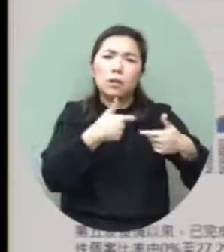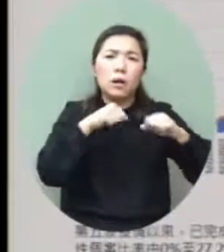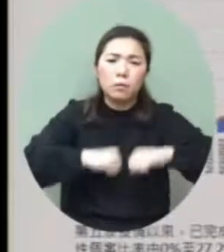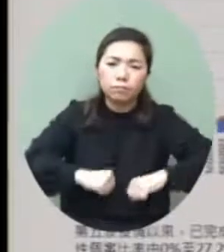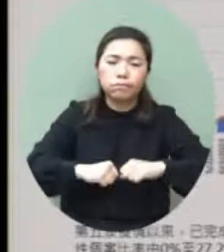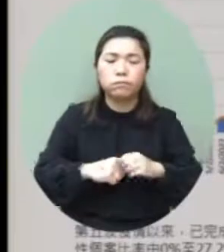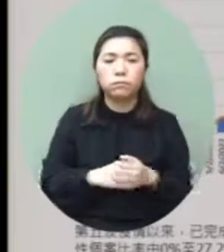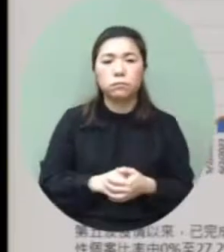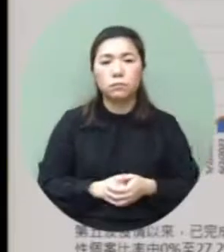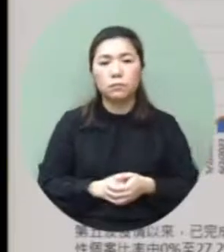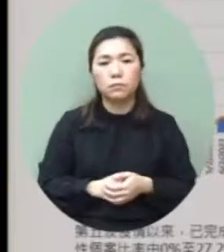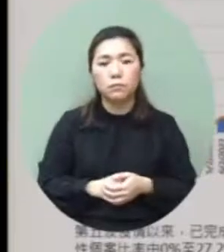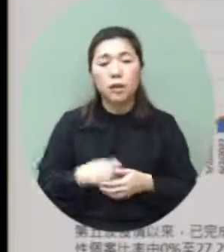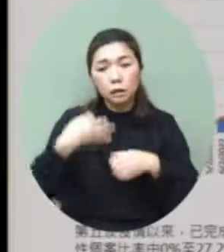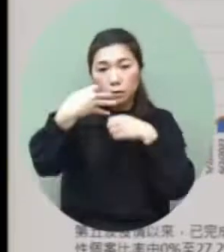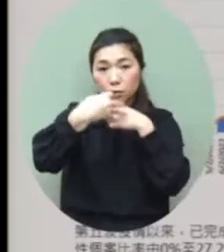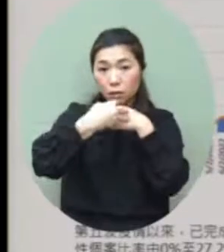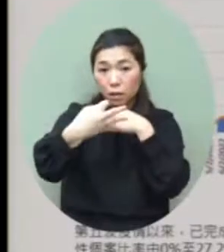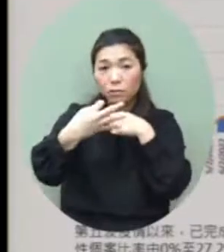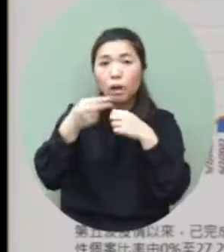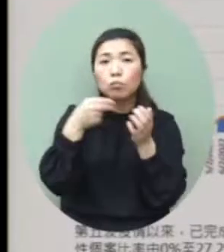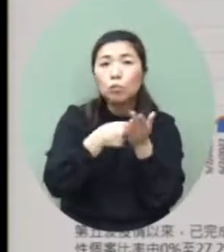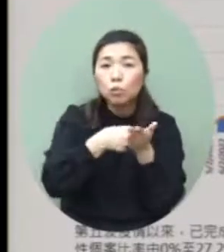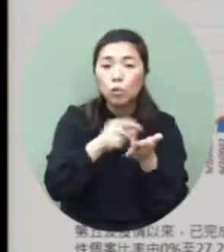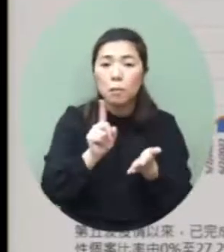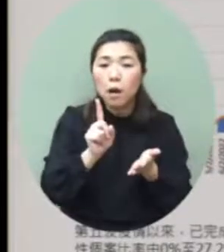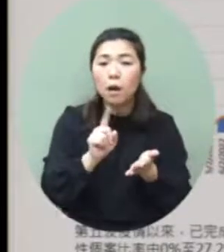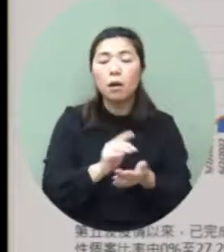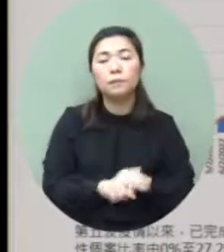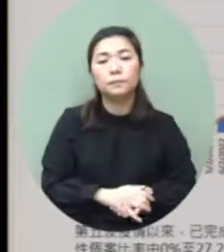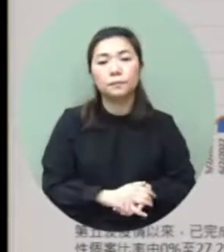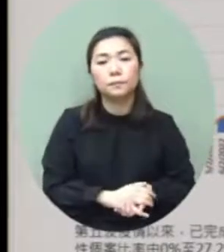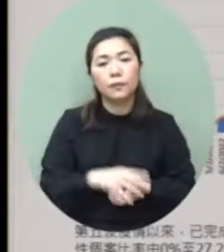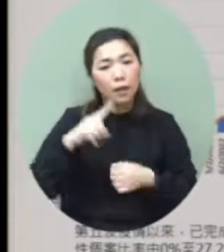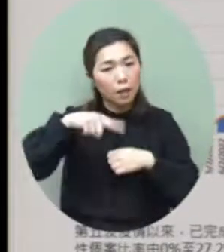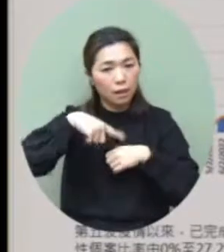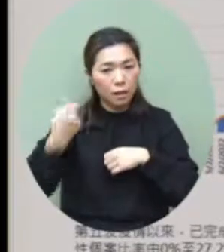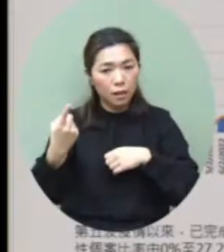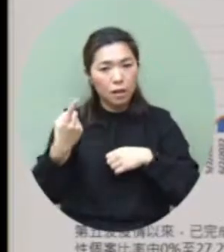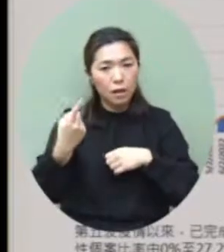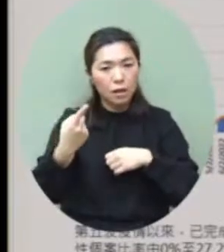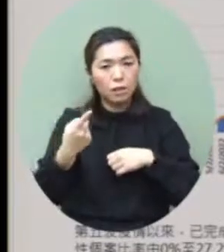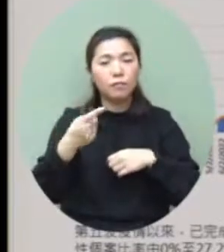That is why we must not let our guards down during this time.